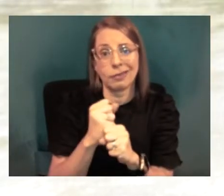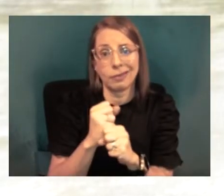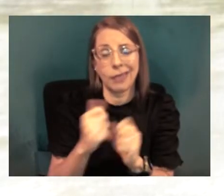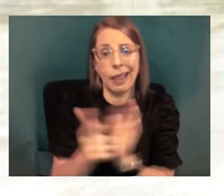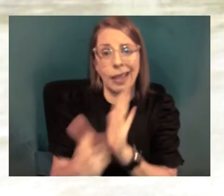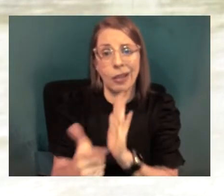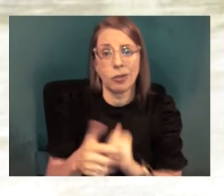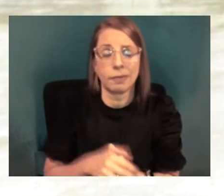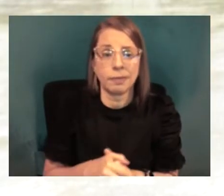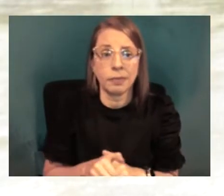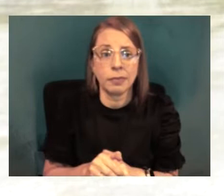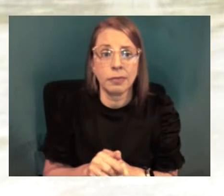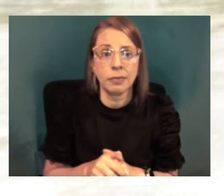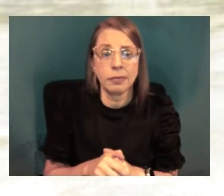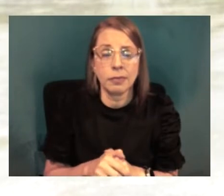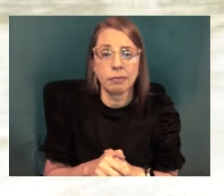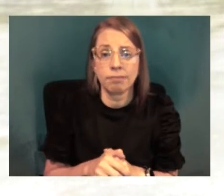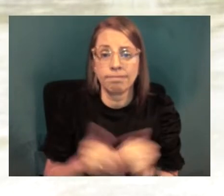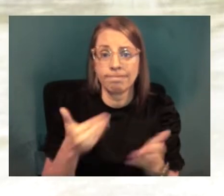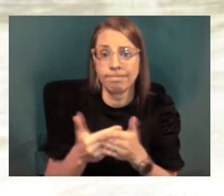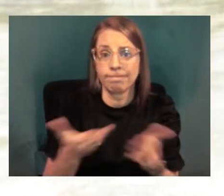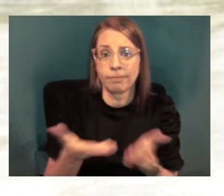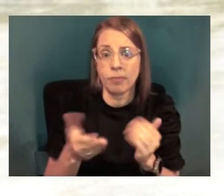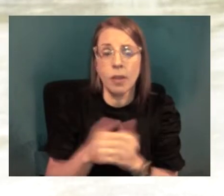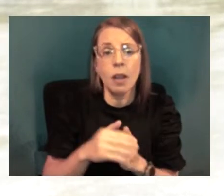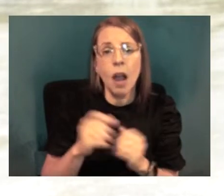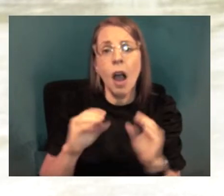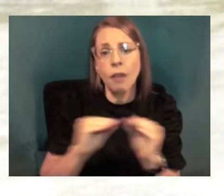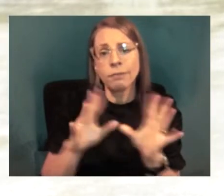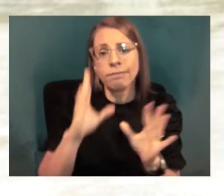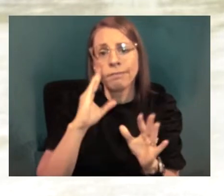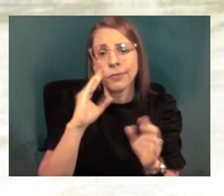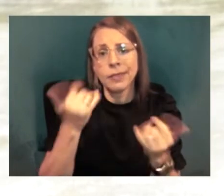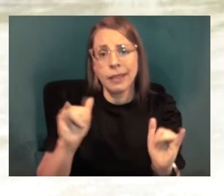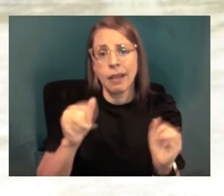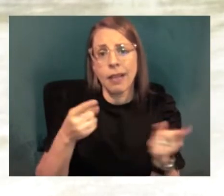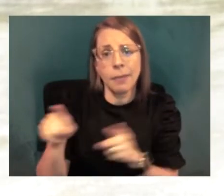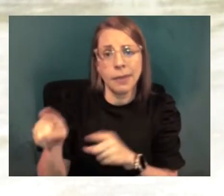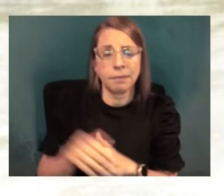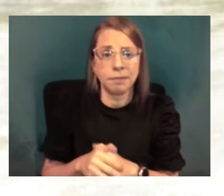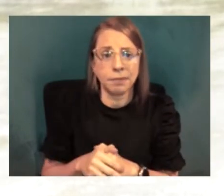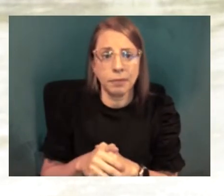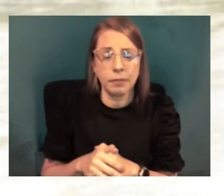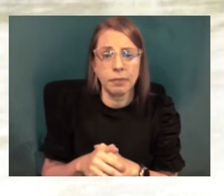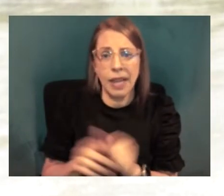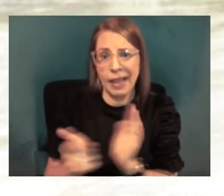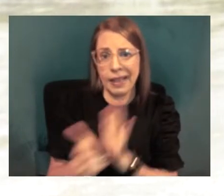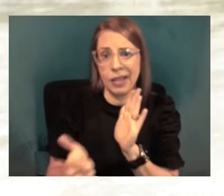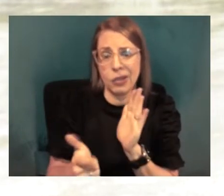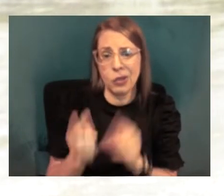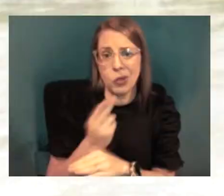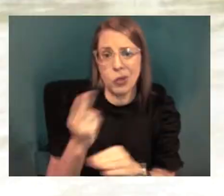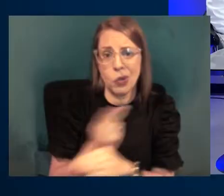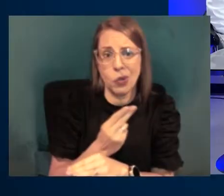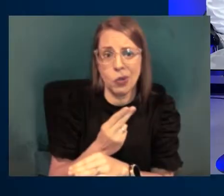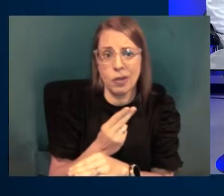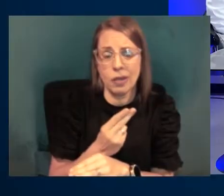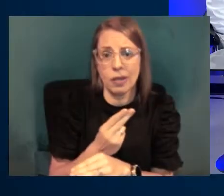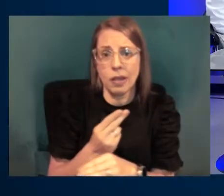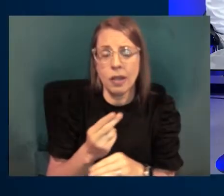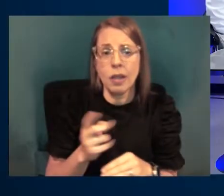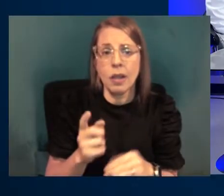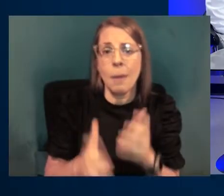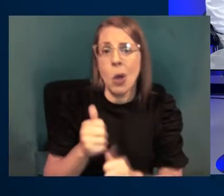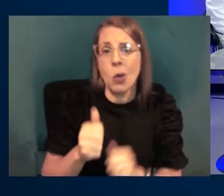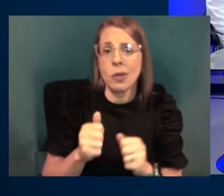obviously we all know they still happen, but they are illegal to use in most cities, including Olathe. Yeah, I call that Royal